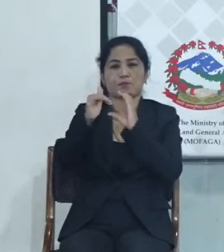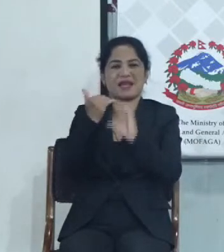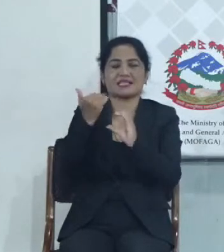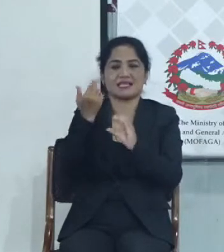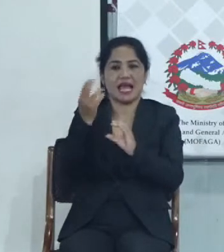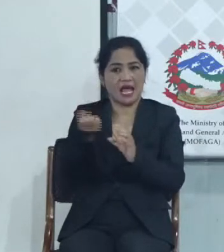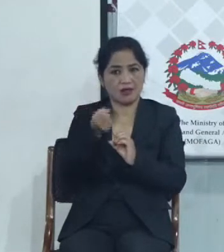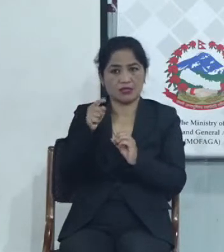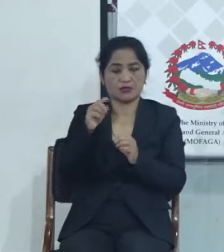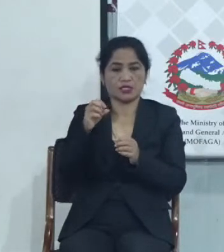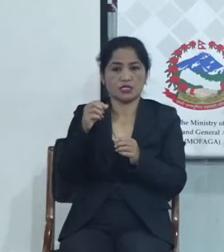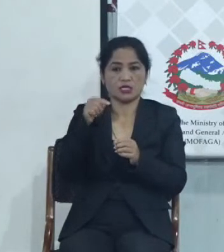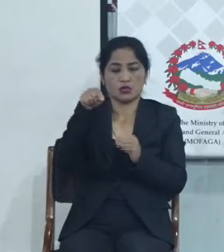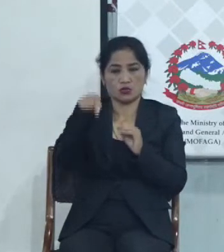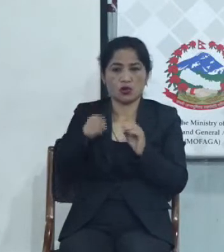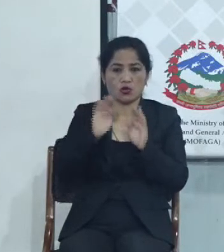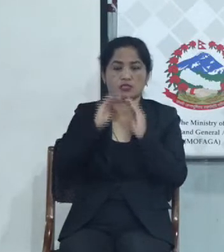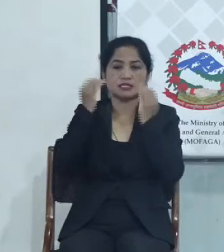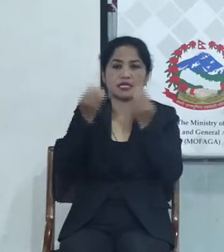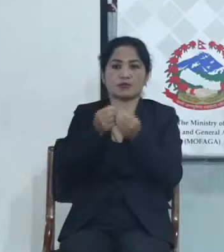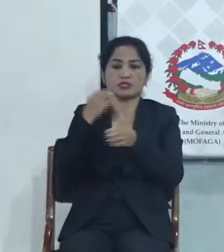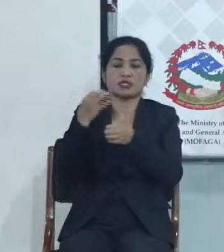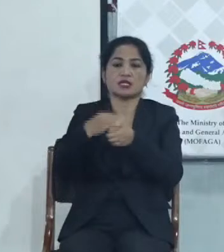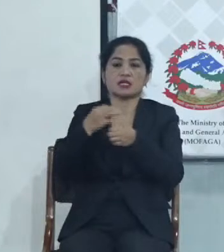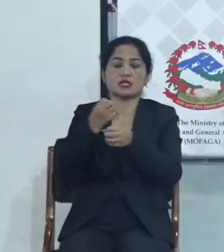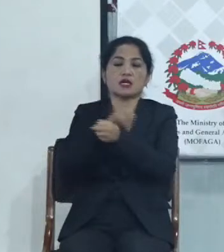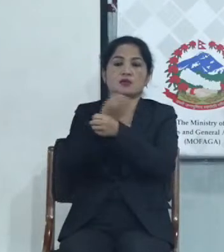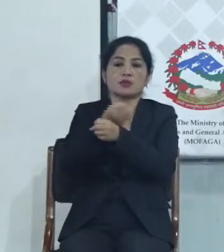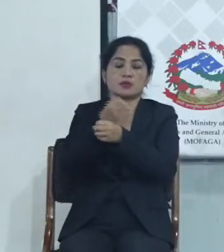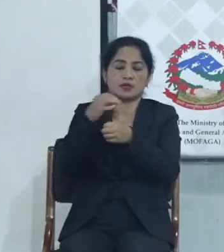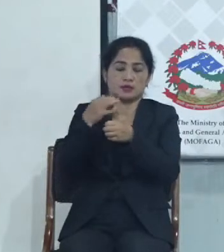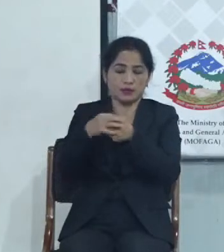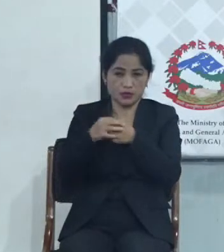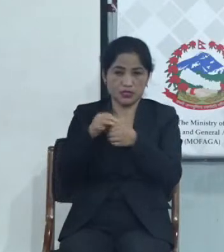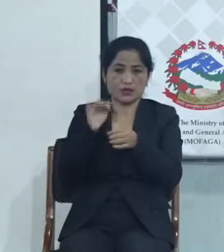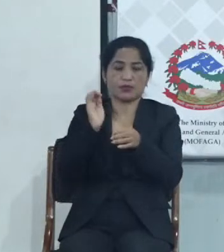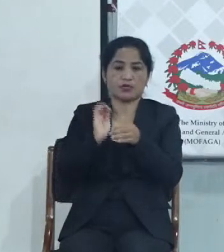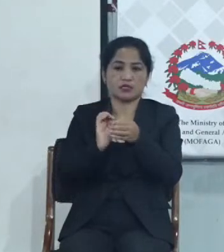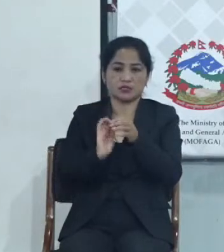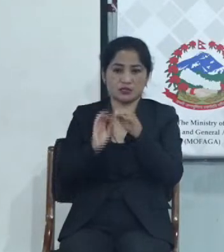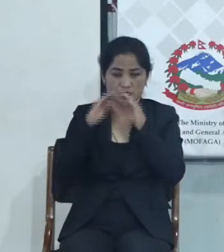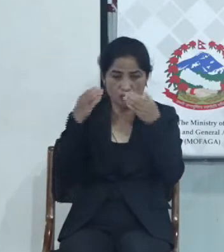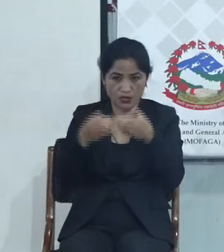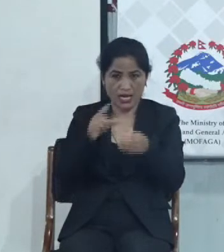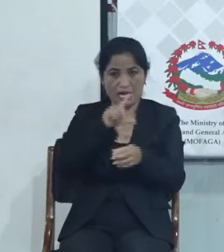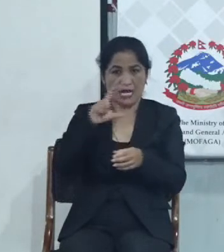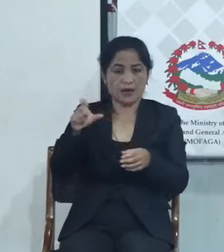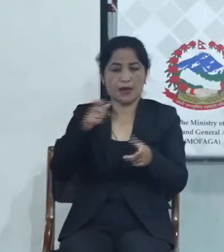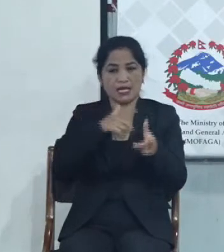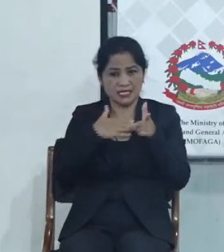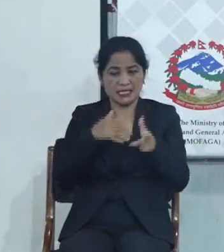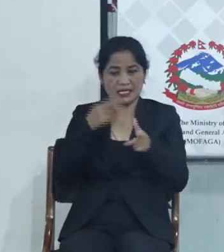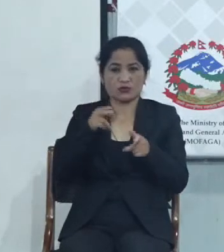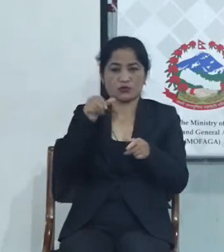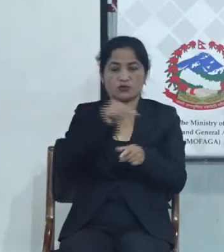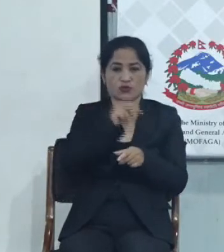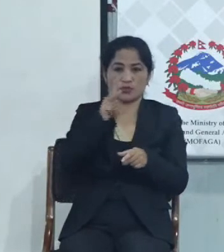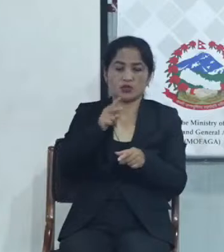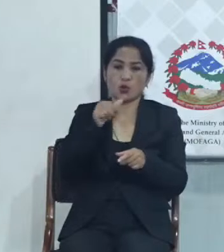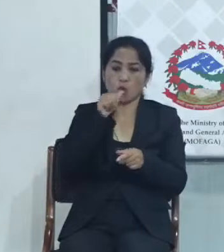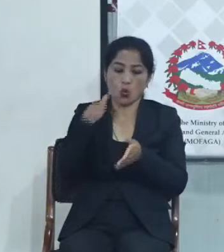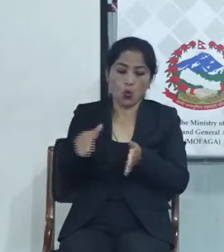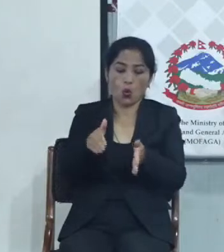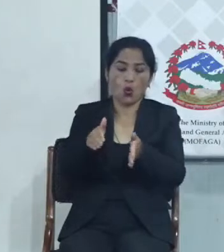then we had a Nepal army, and those Nepal army were almost close to the river bank, and